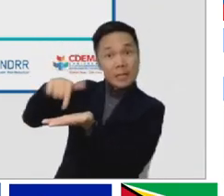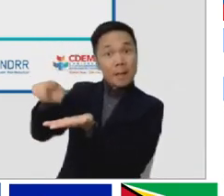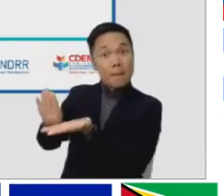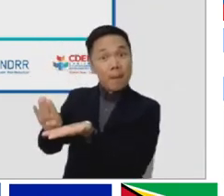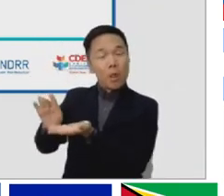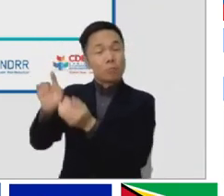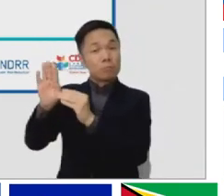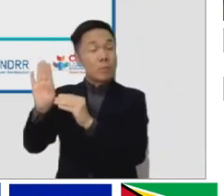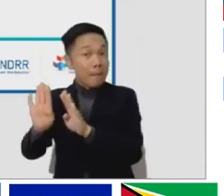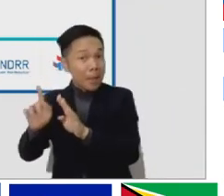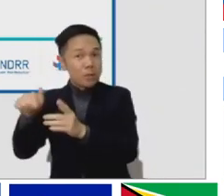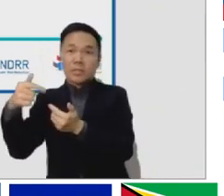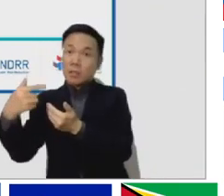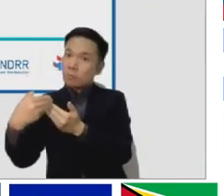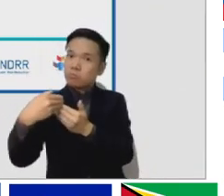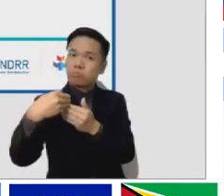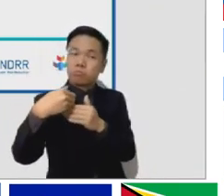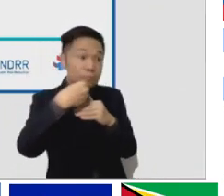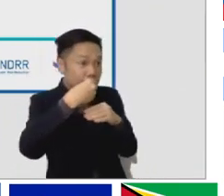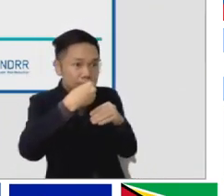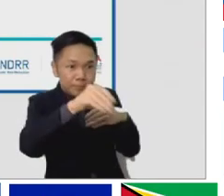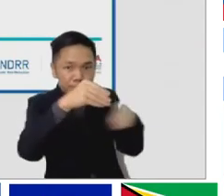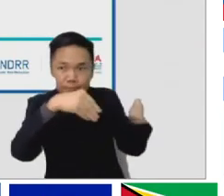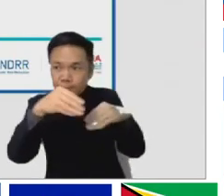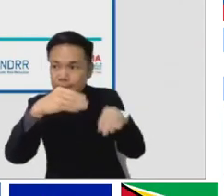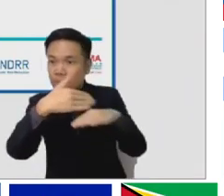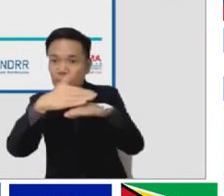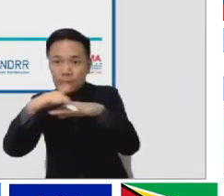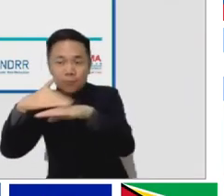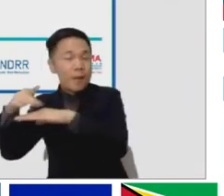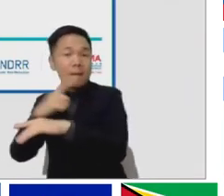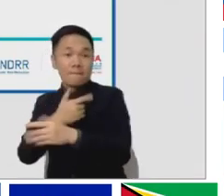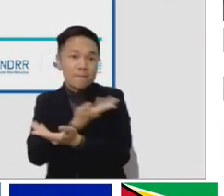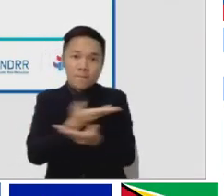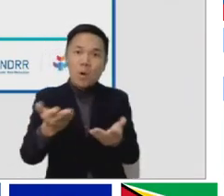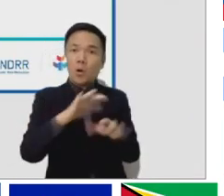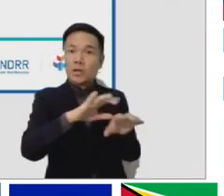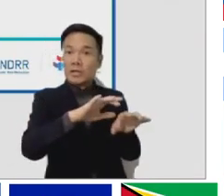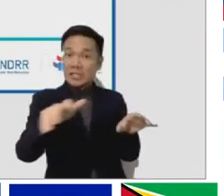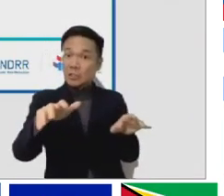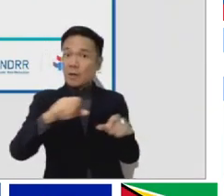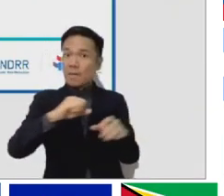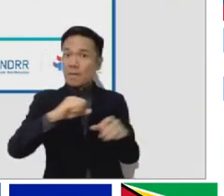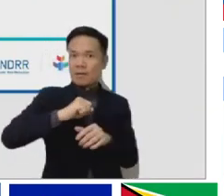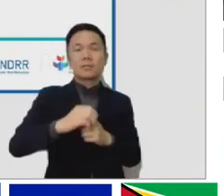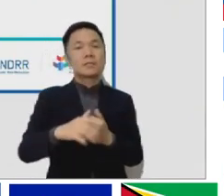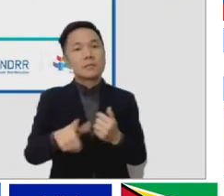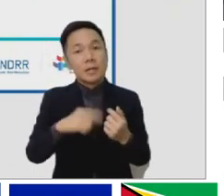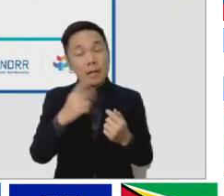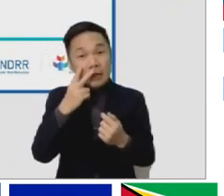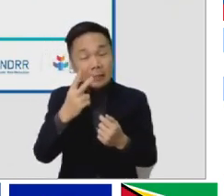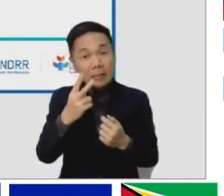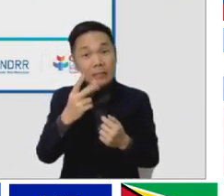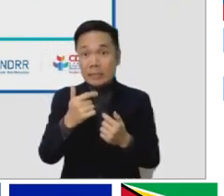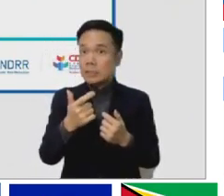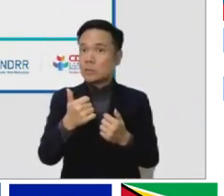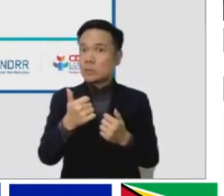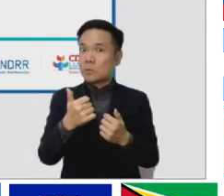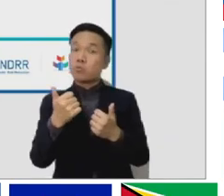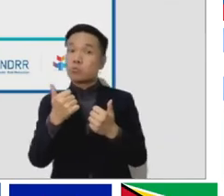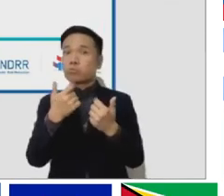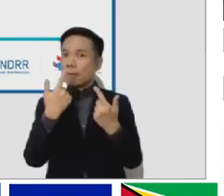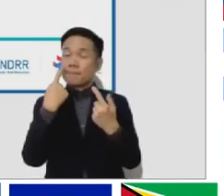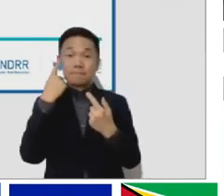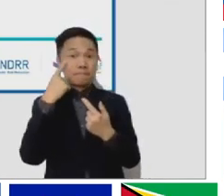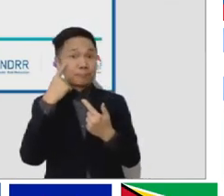all of our CARICOM states, full members and associate members. And this was quite a successful exercise. The